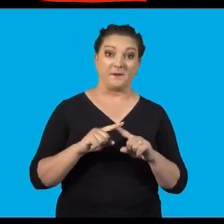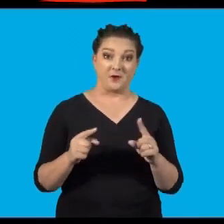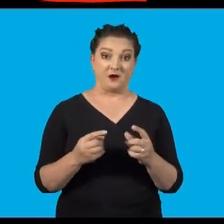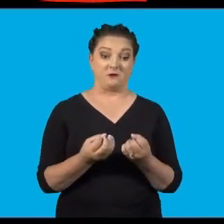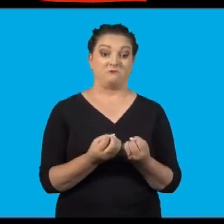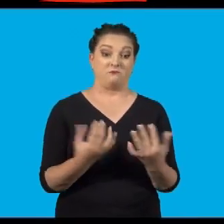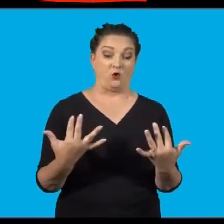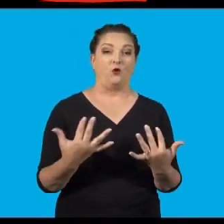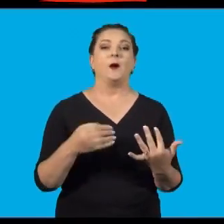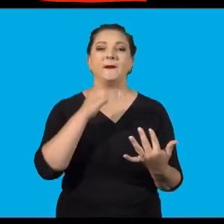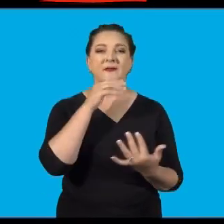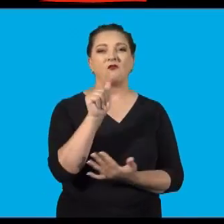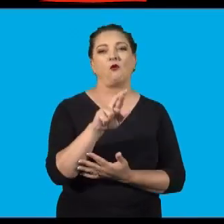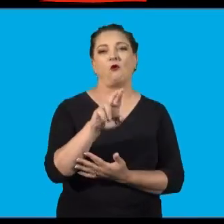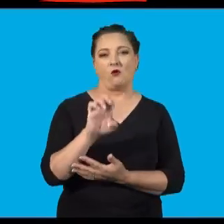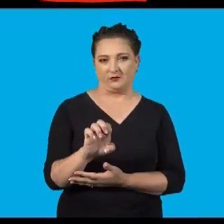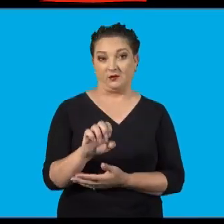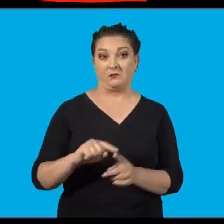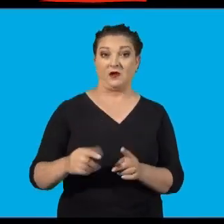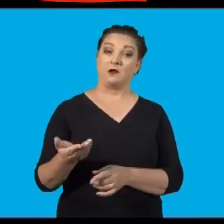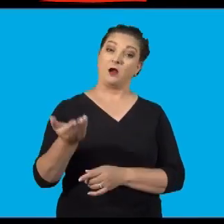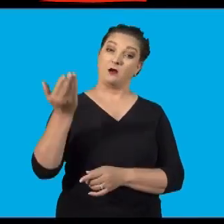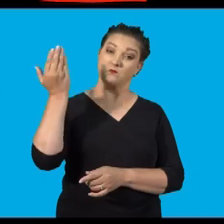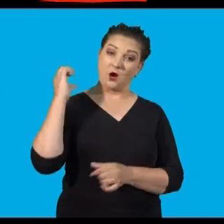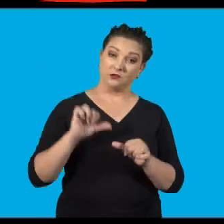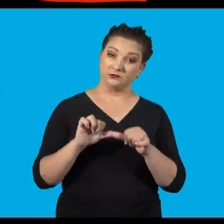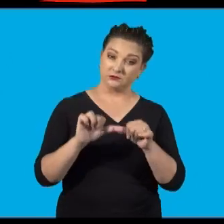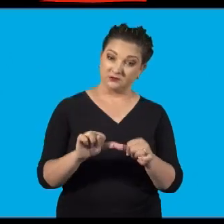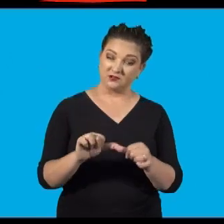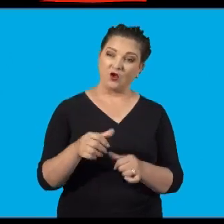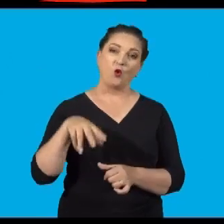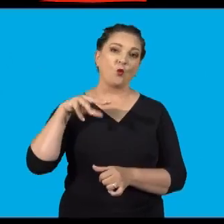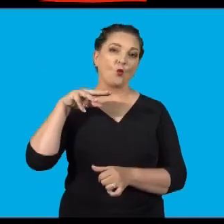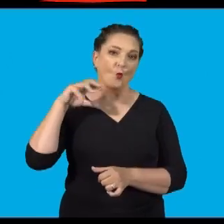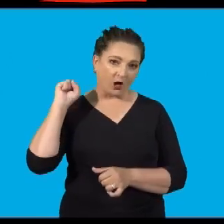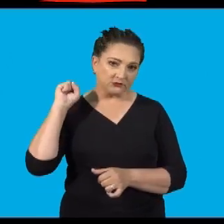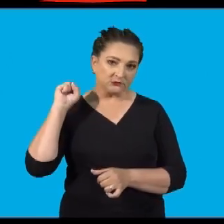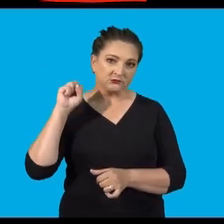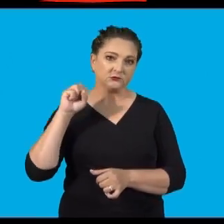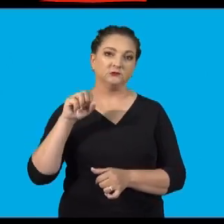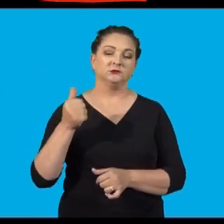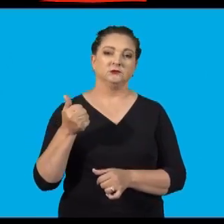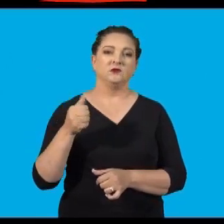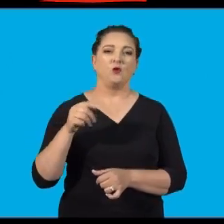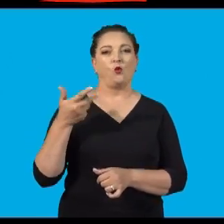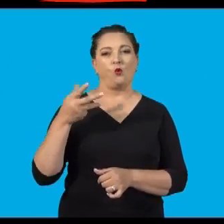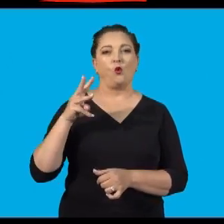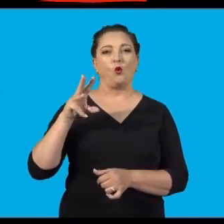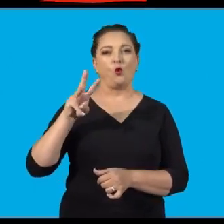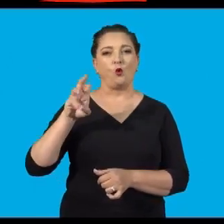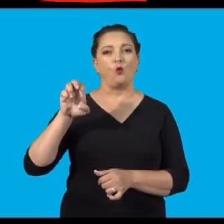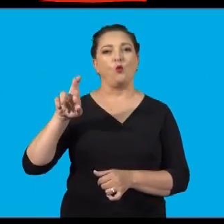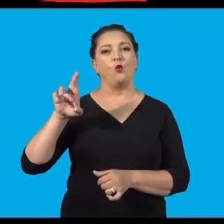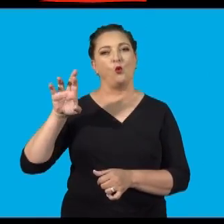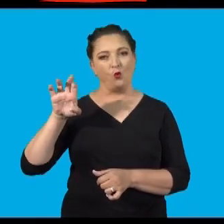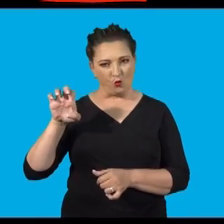plural, it's going to be are. Then with the past continuous, for the singular, it is was, but were for the